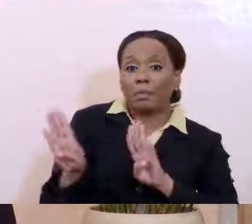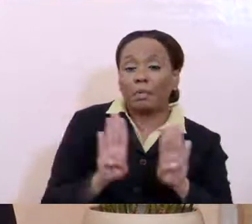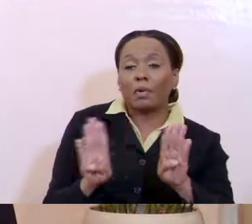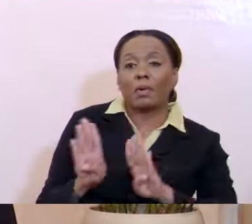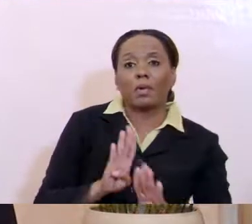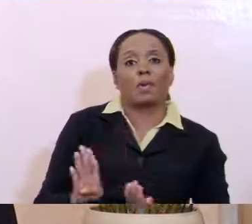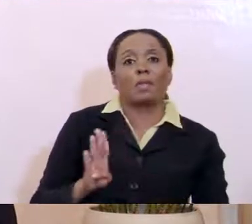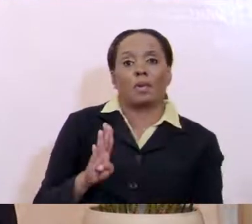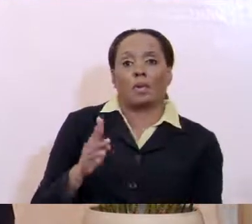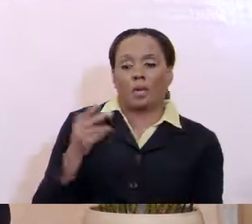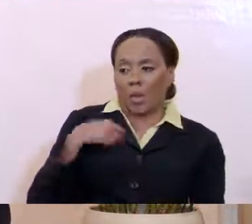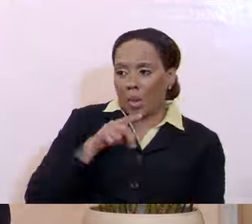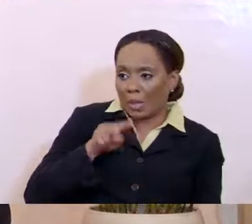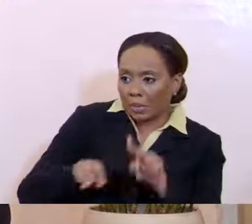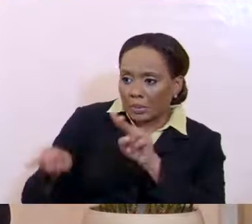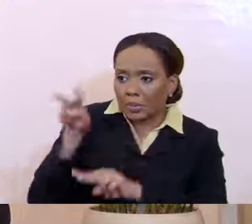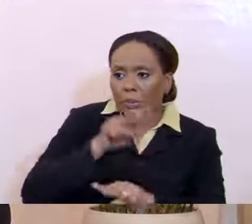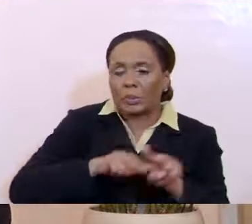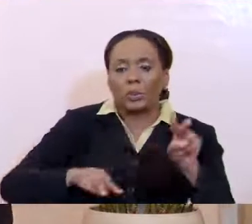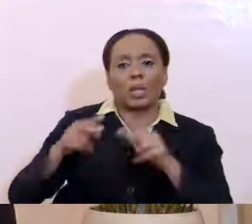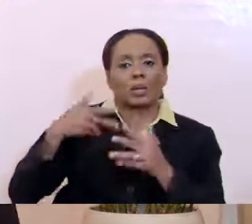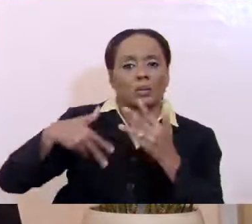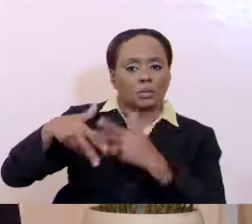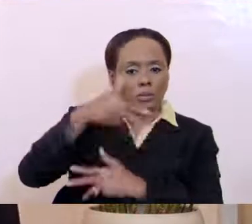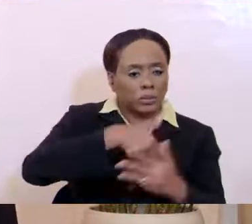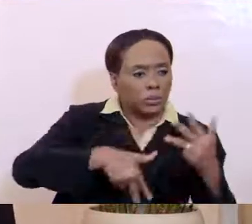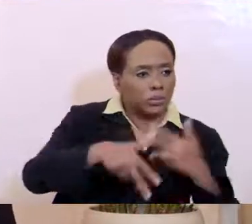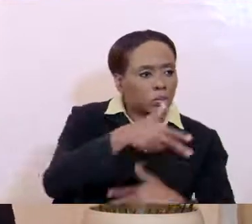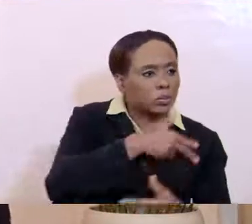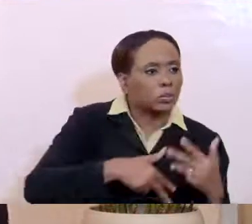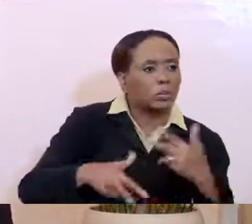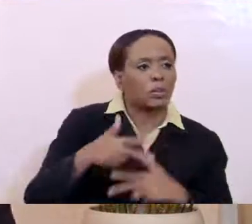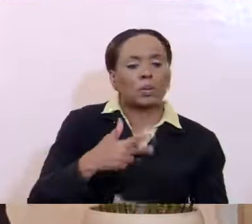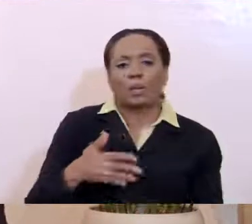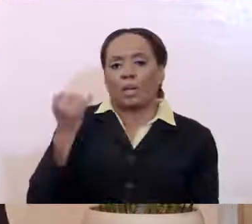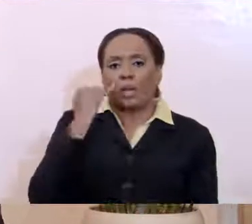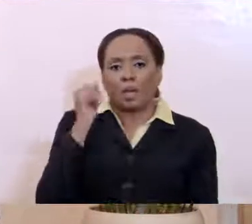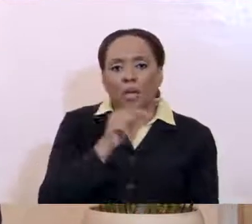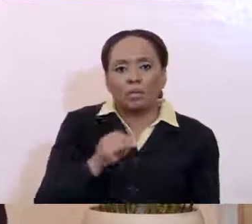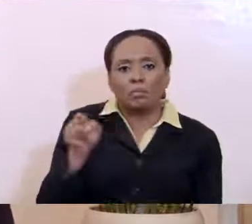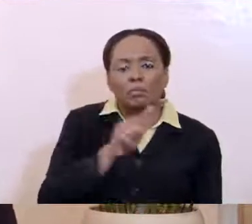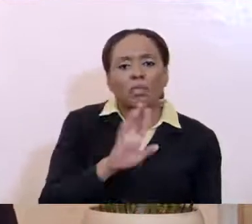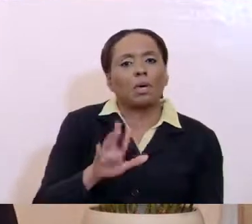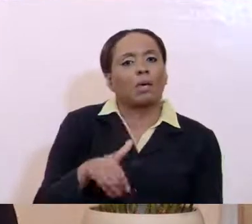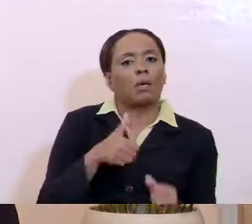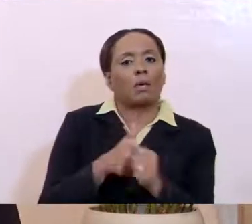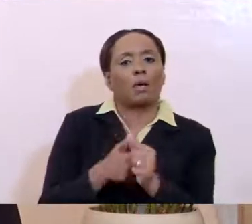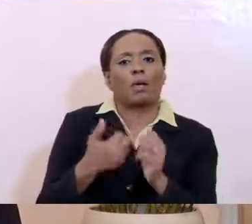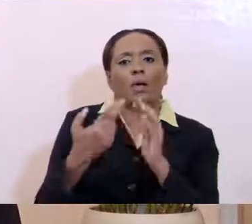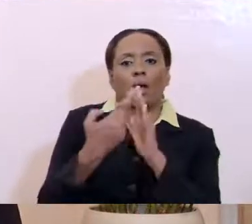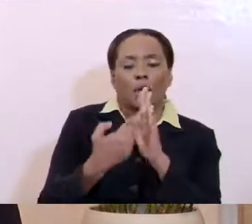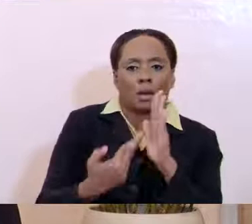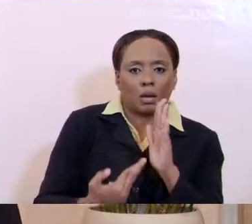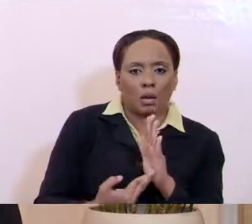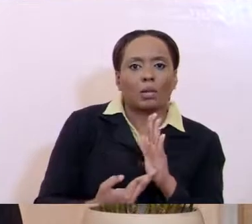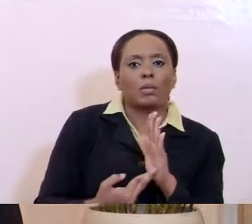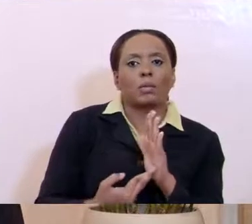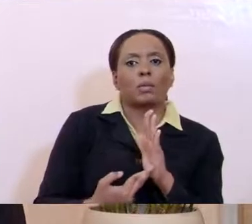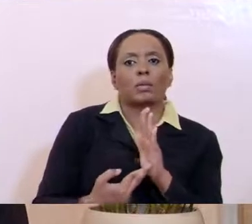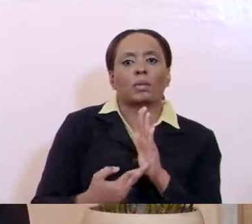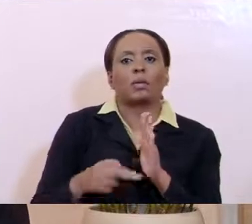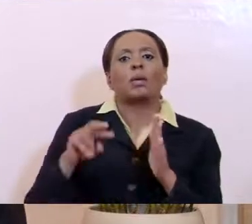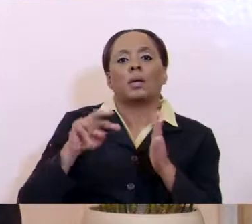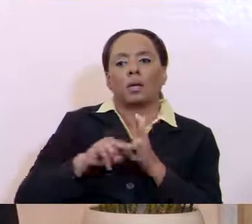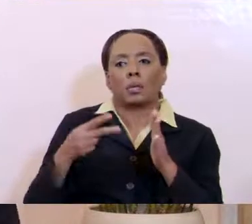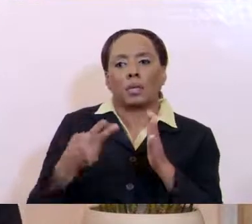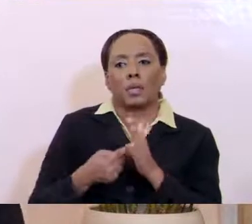COVID protocols, operate with a sense of propriety and wisdom, we would be able to decide